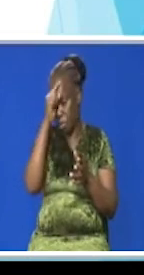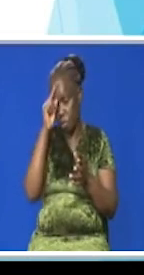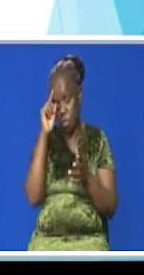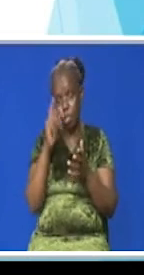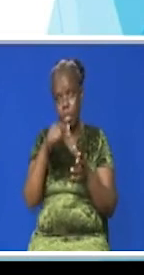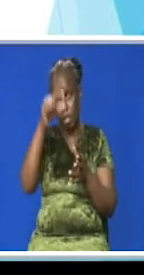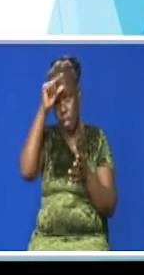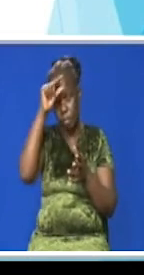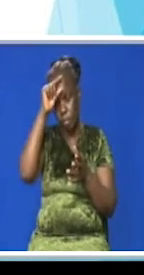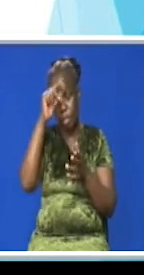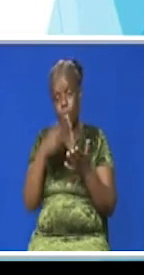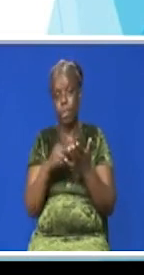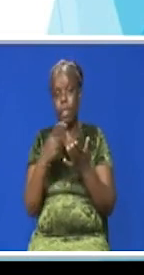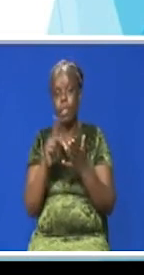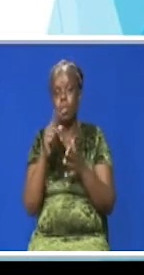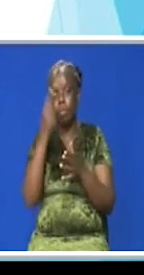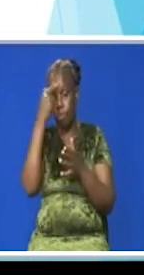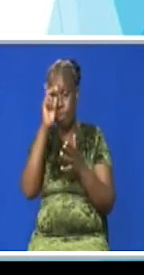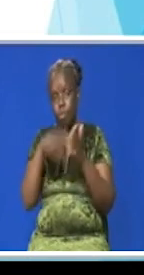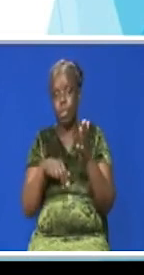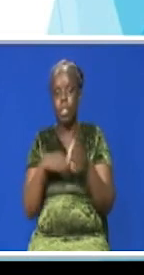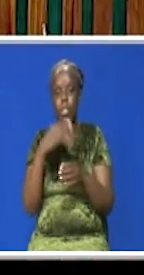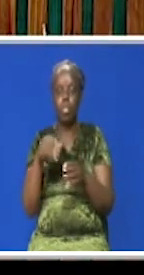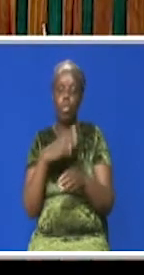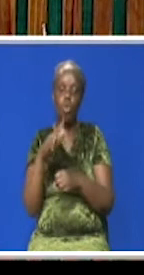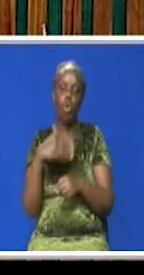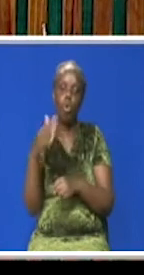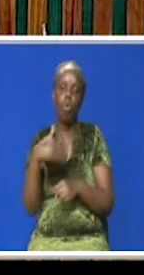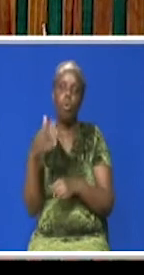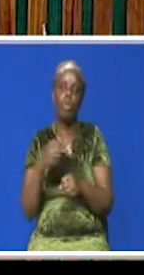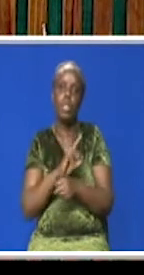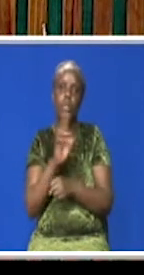what it is using regularly.